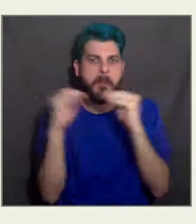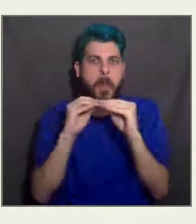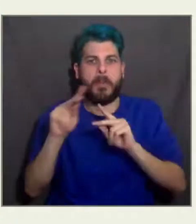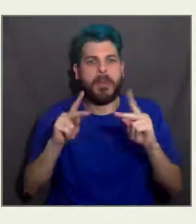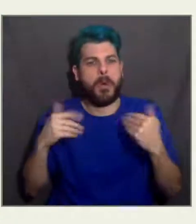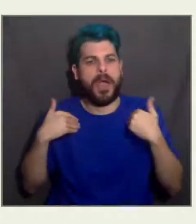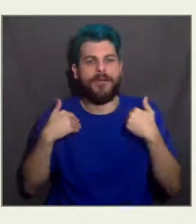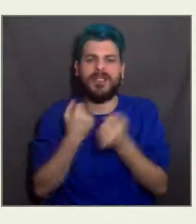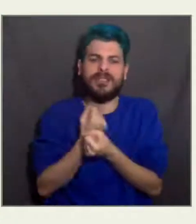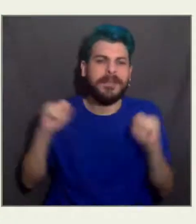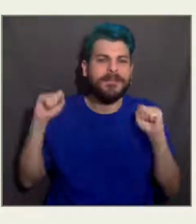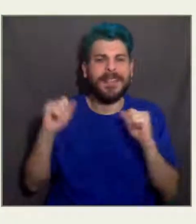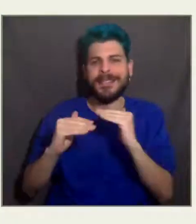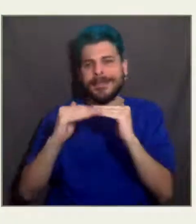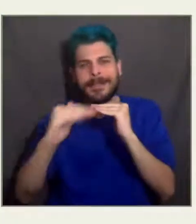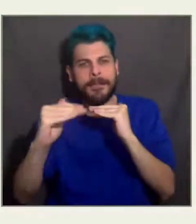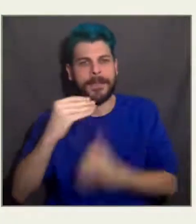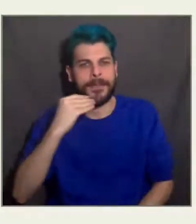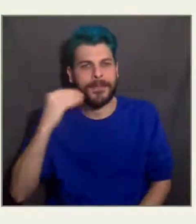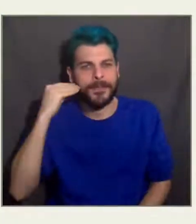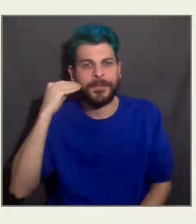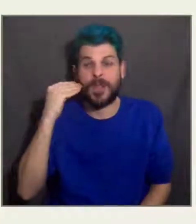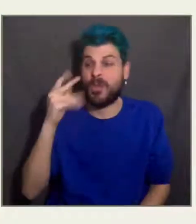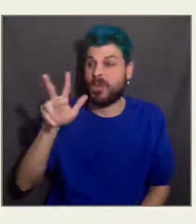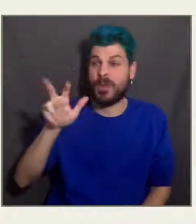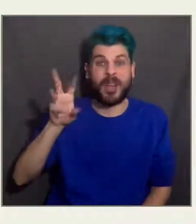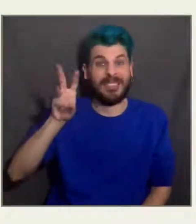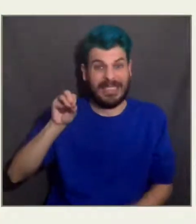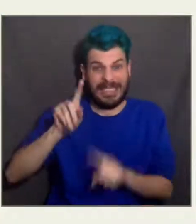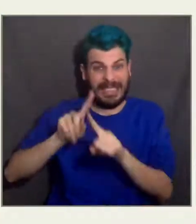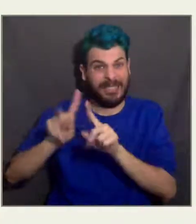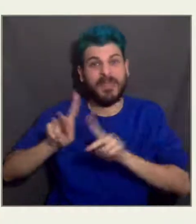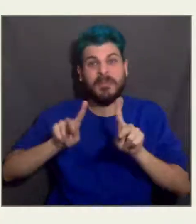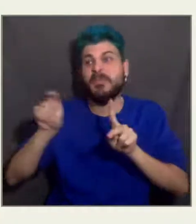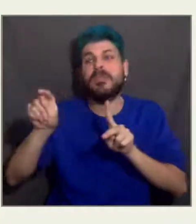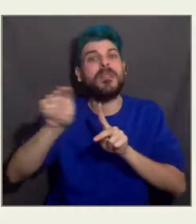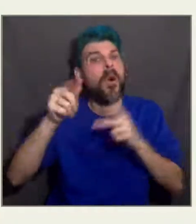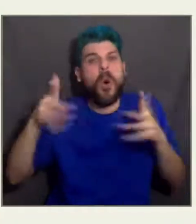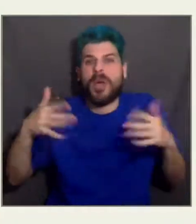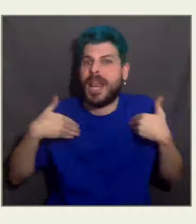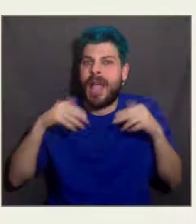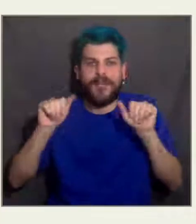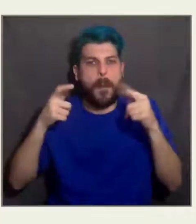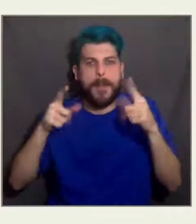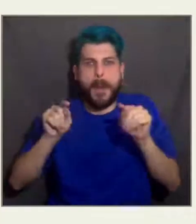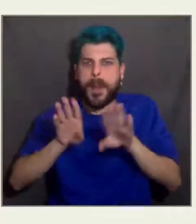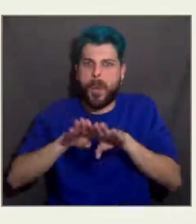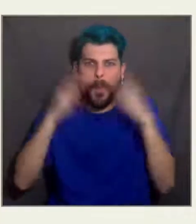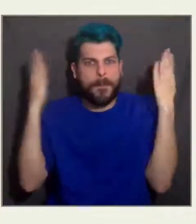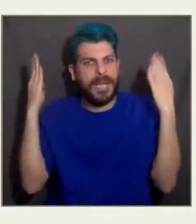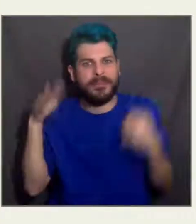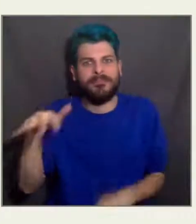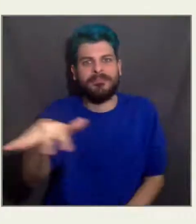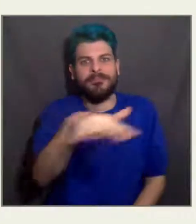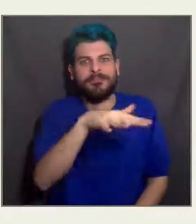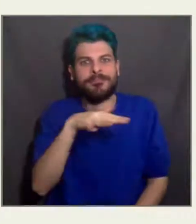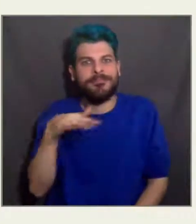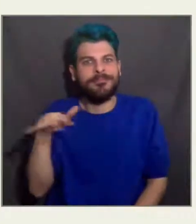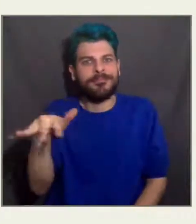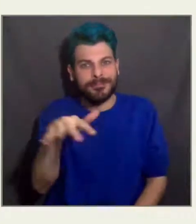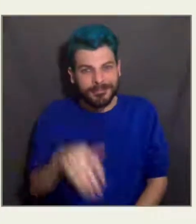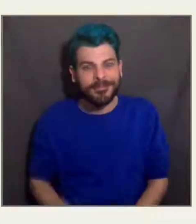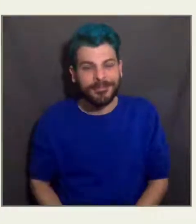more than 360 rent-stabilized, affordable, and livable apartments have opened around our region.